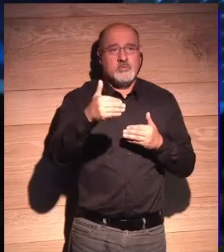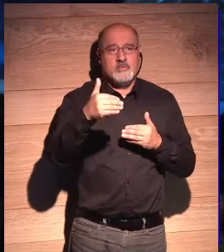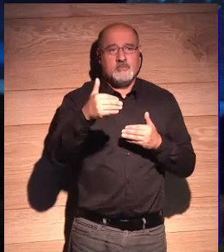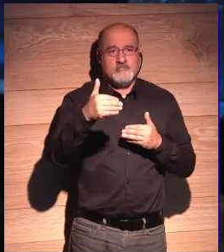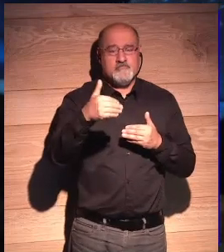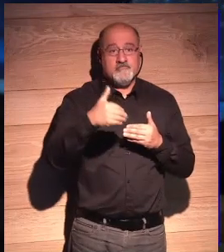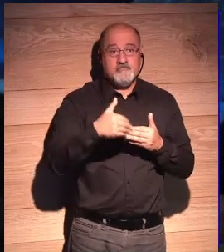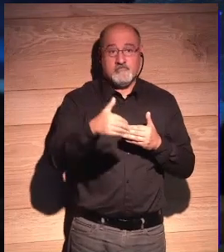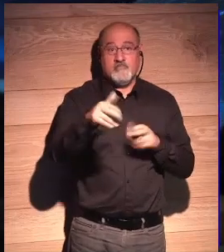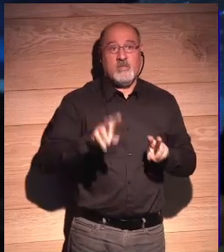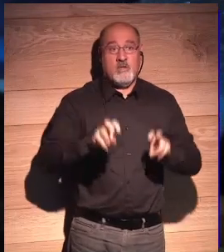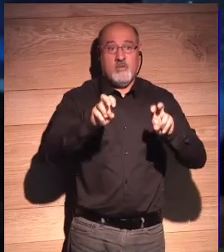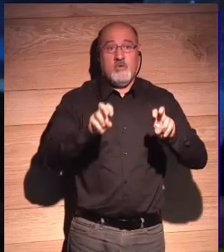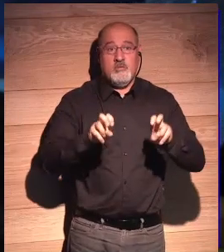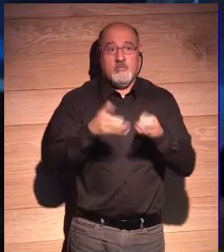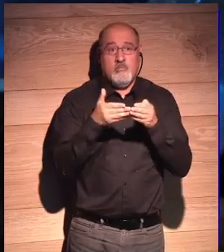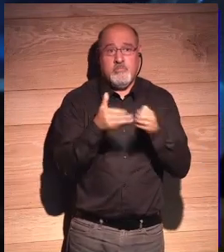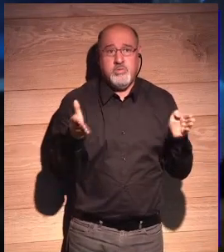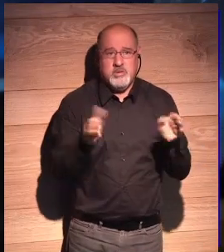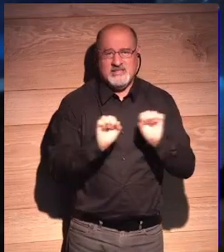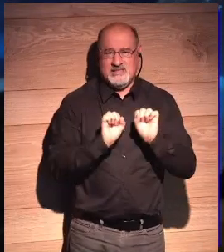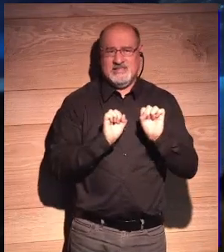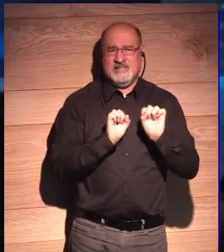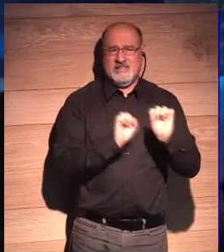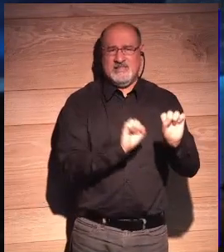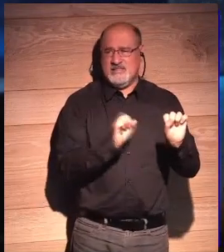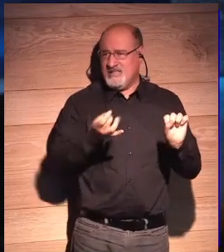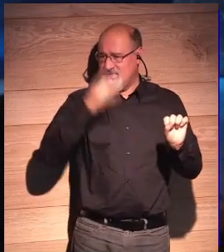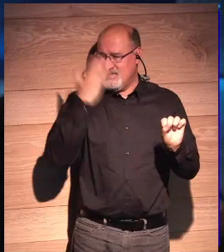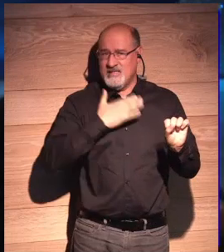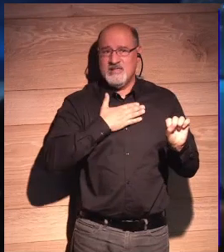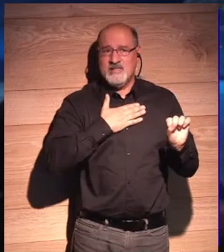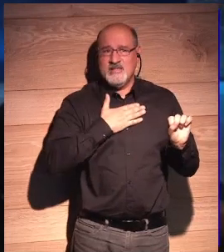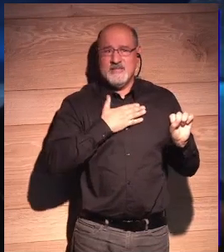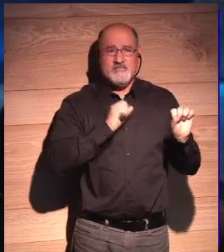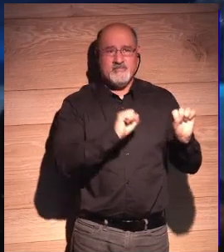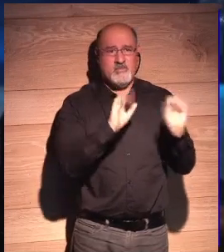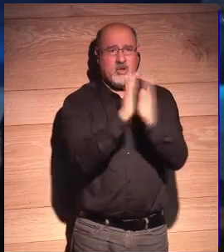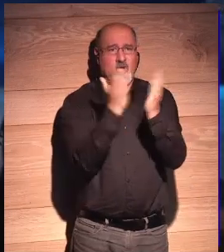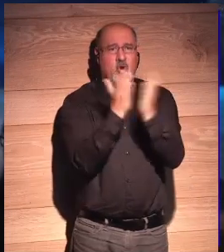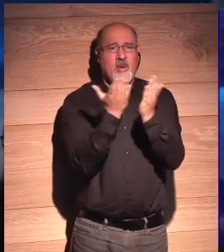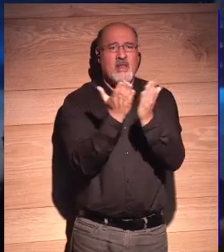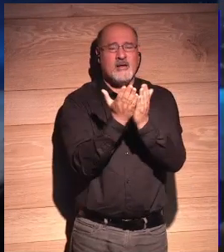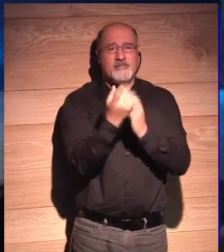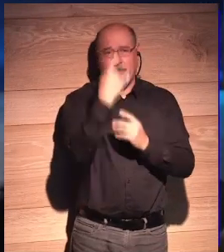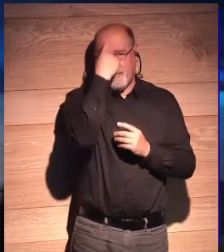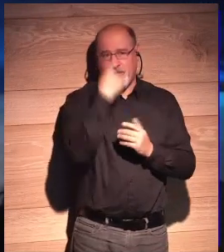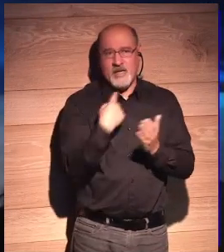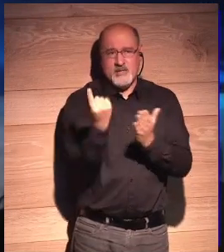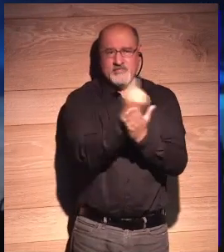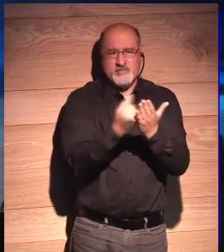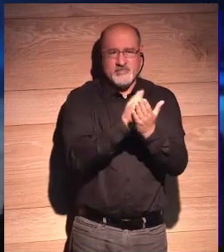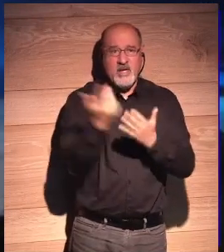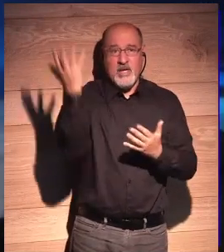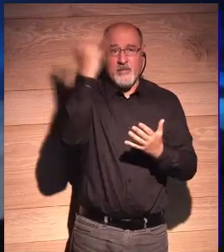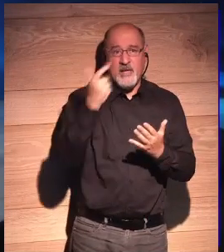the possibility of being in front of something that I've read, that something that you reject. That is the idea of making the great American graphic